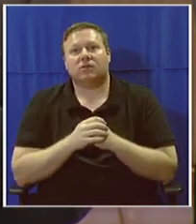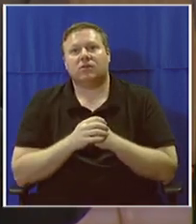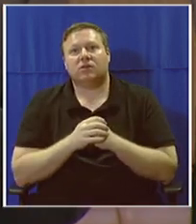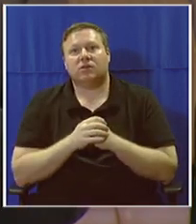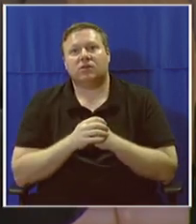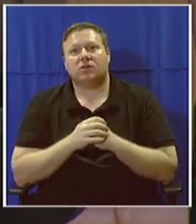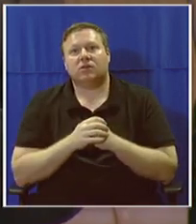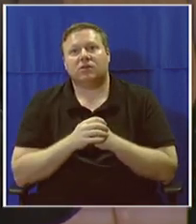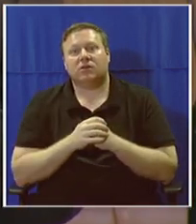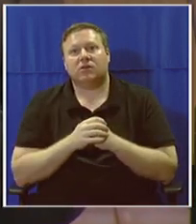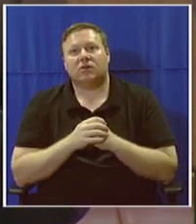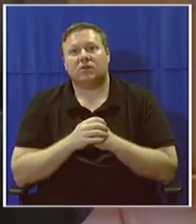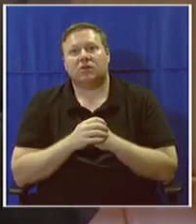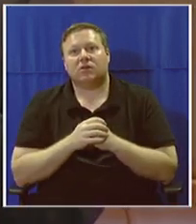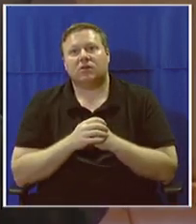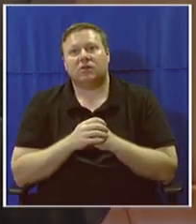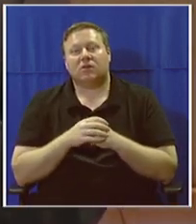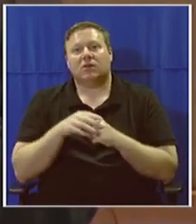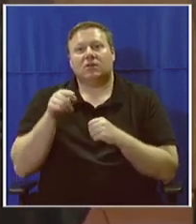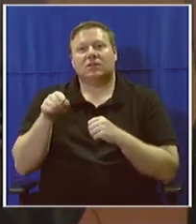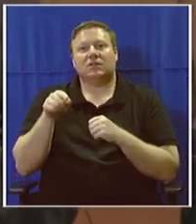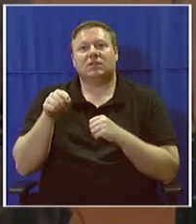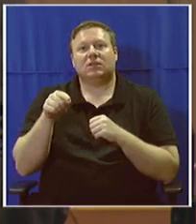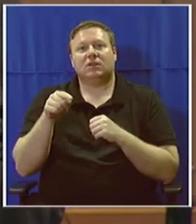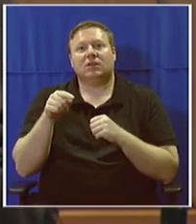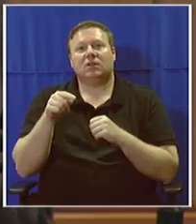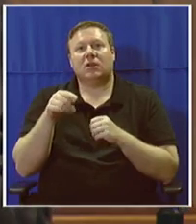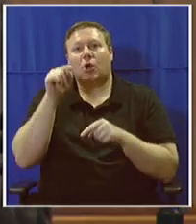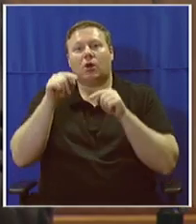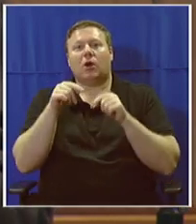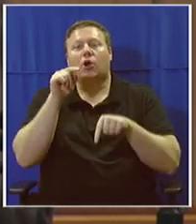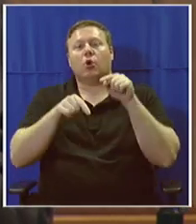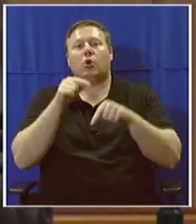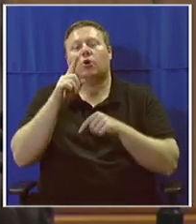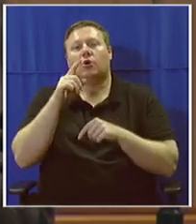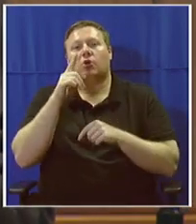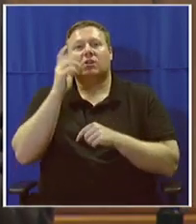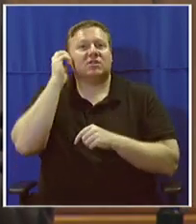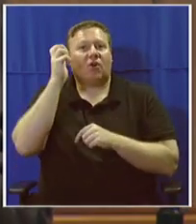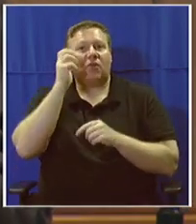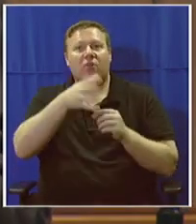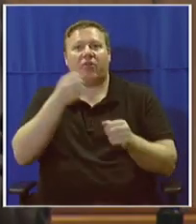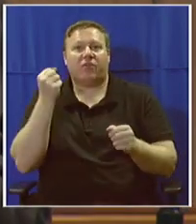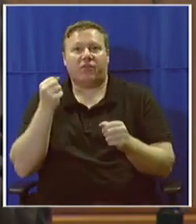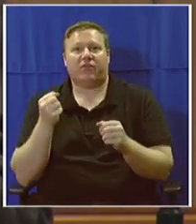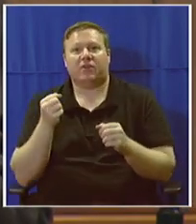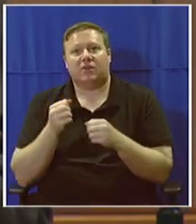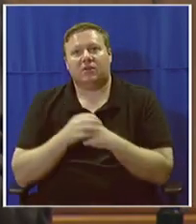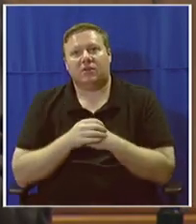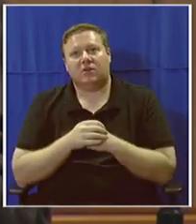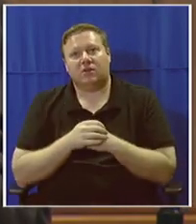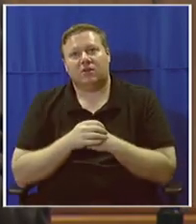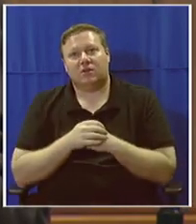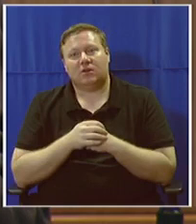phone belonging to one of the 2 learners. To further note that this learner later died on Sunday of the 13th October